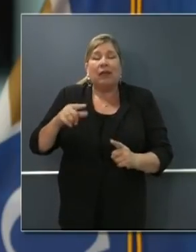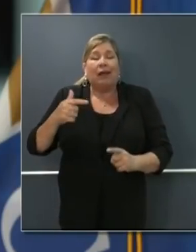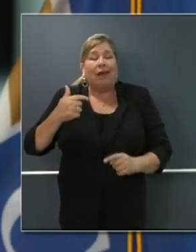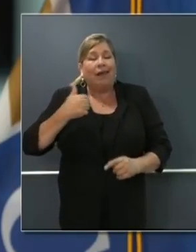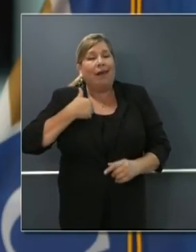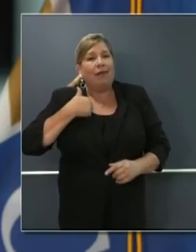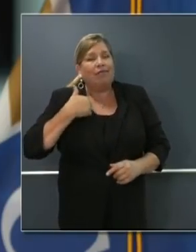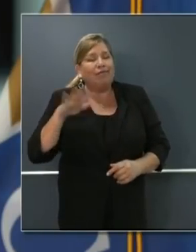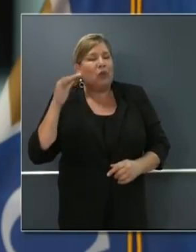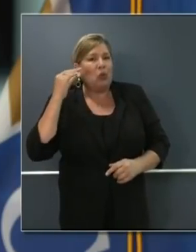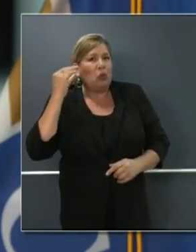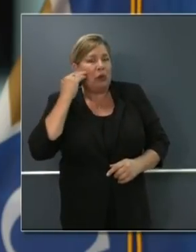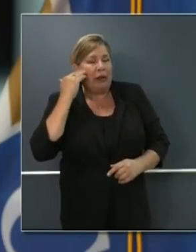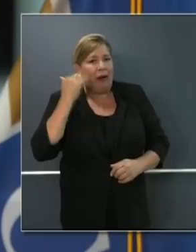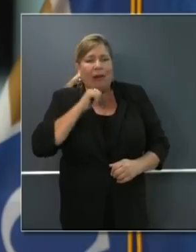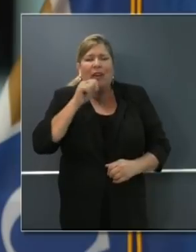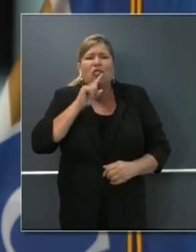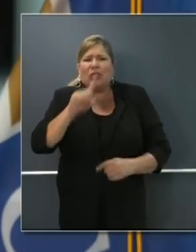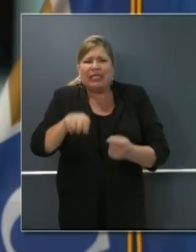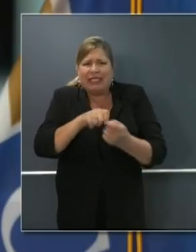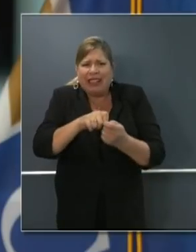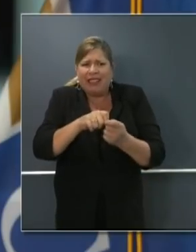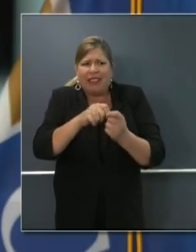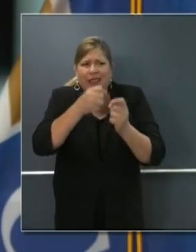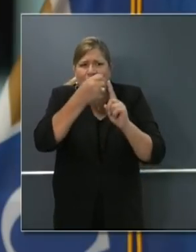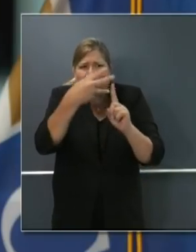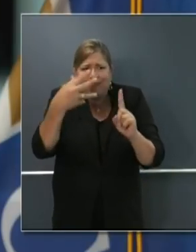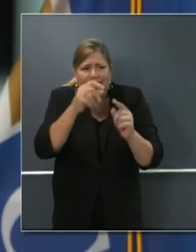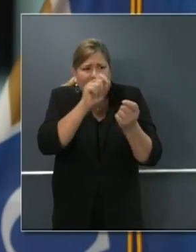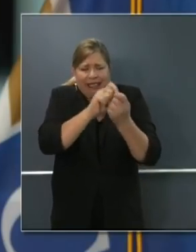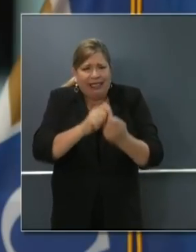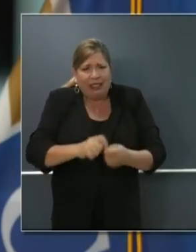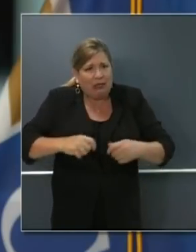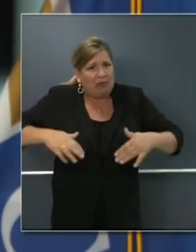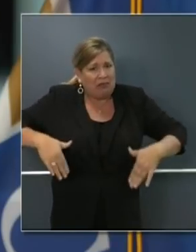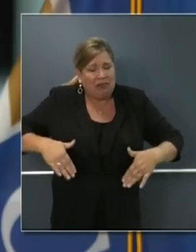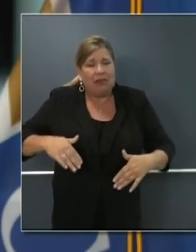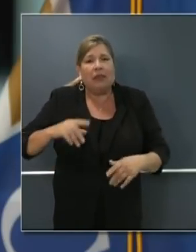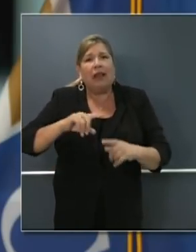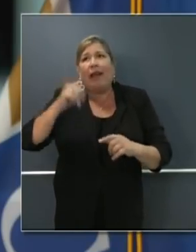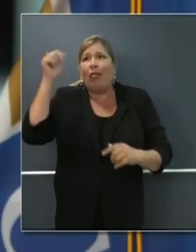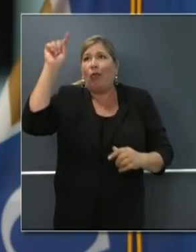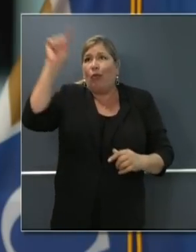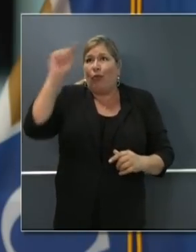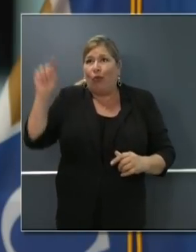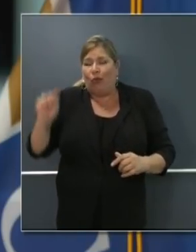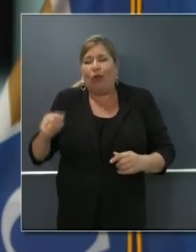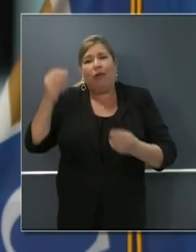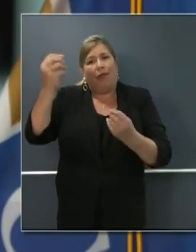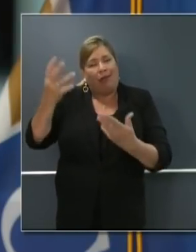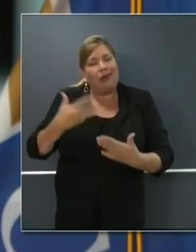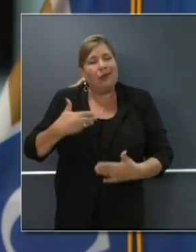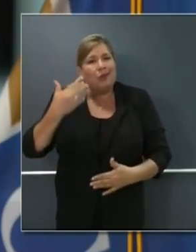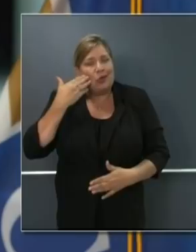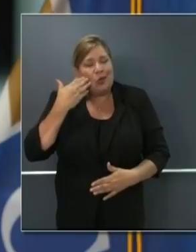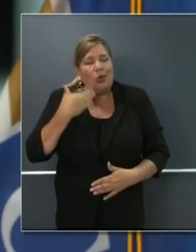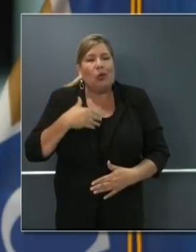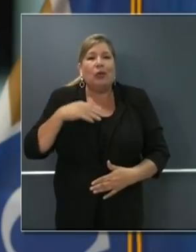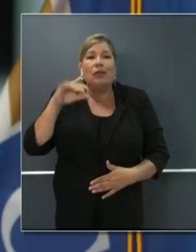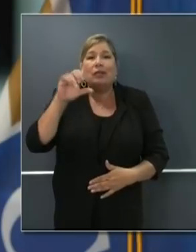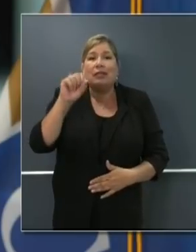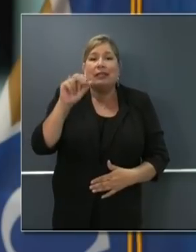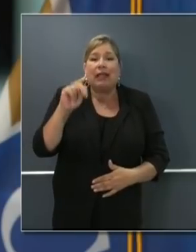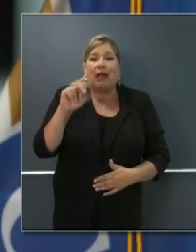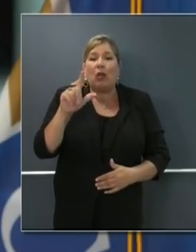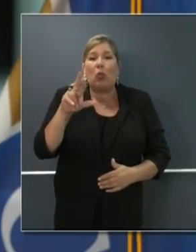Modoc, but other parts of the state. We have received letters. You have written about San Luis Obispo area